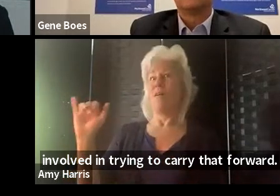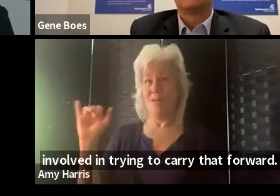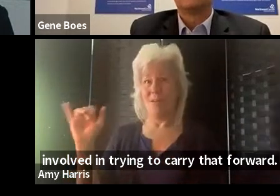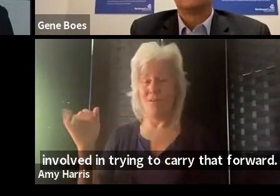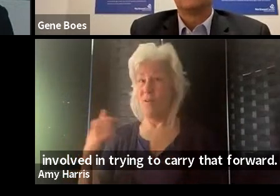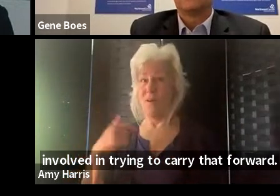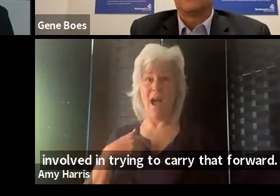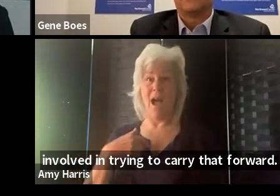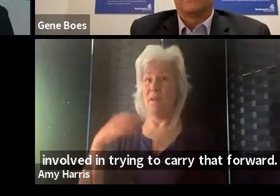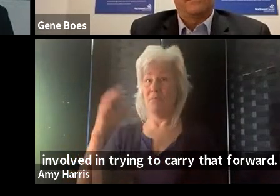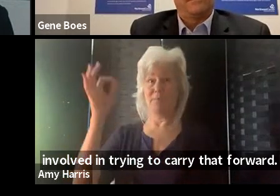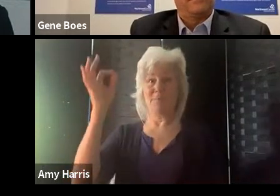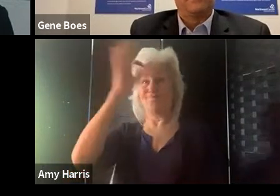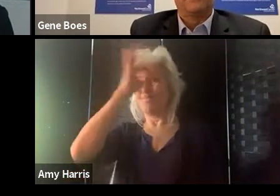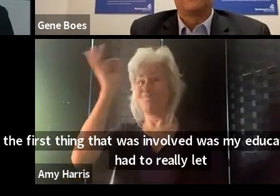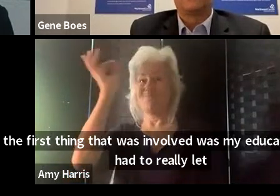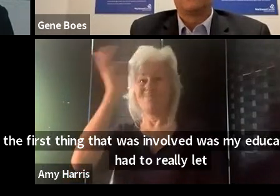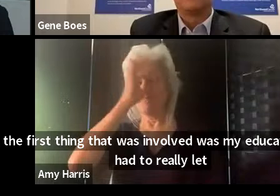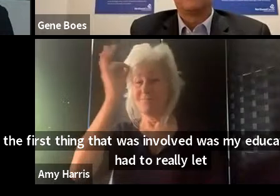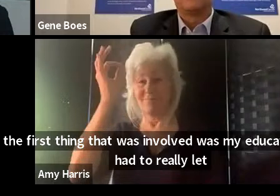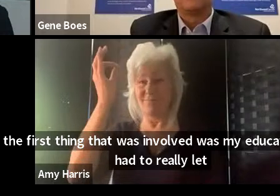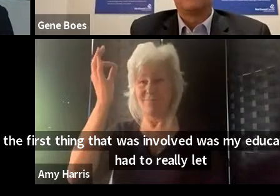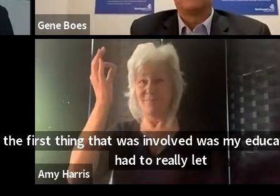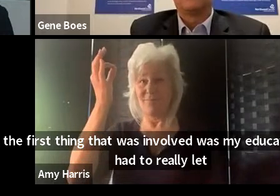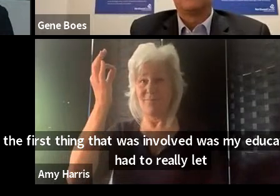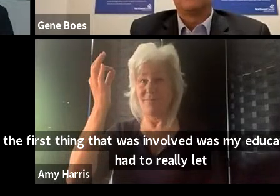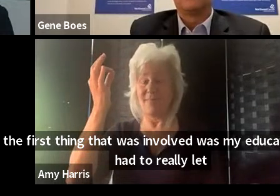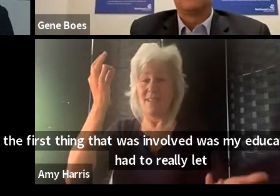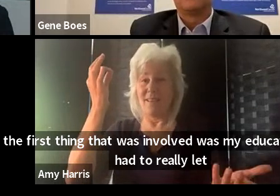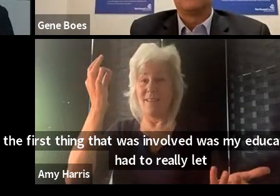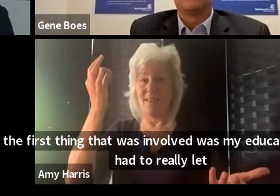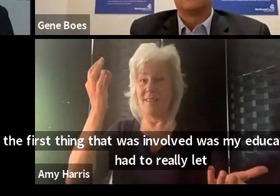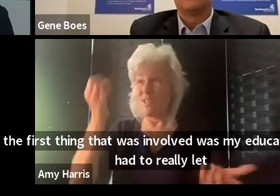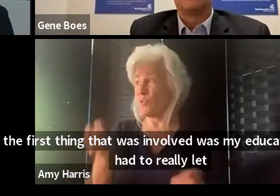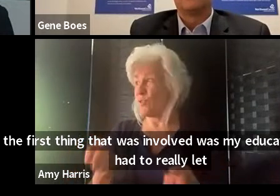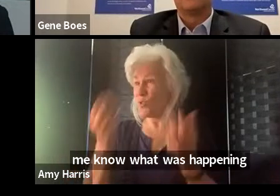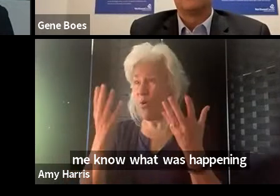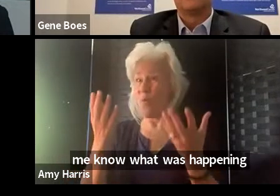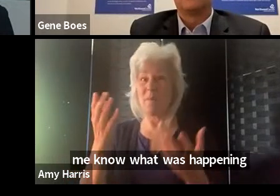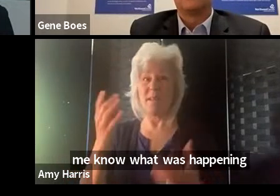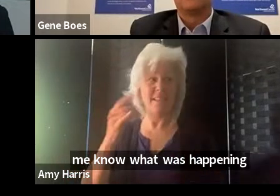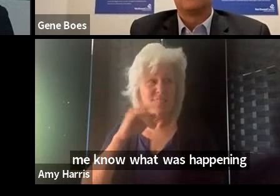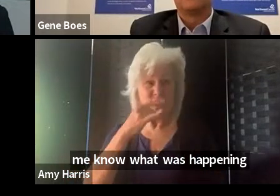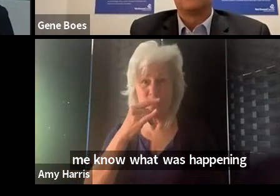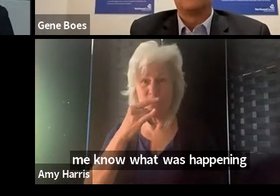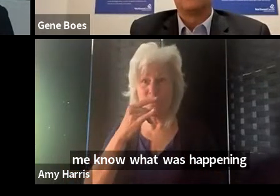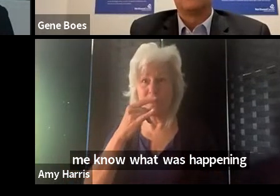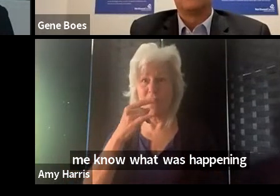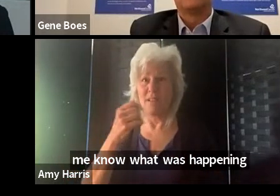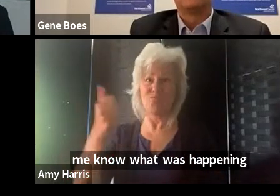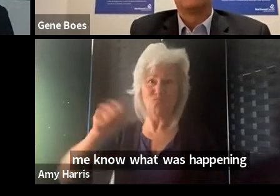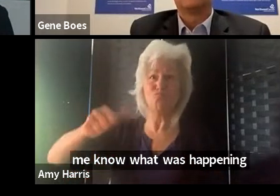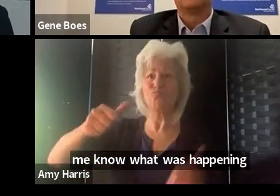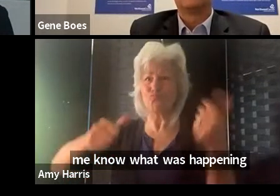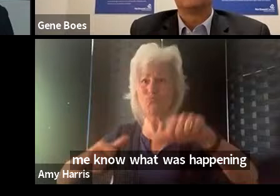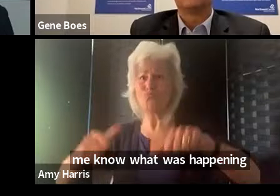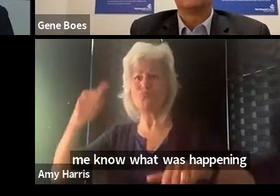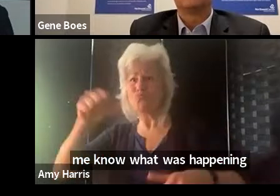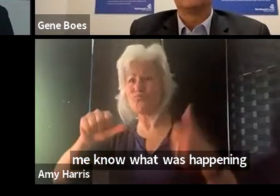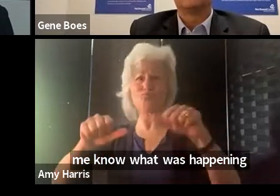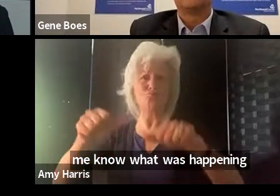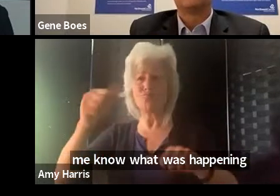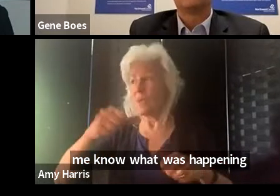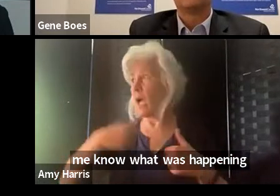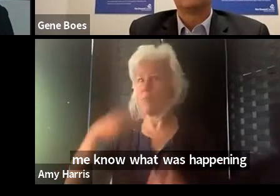I wasn't very much aware of the fact that so many of our young children were being denied an opportunity